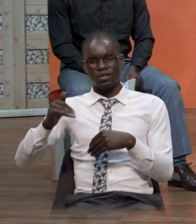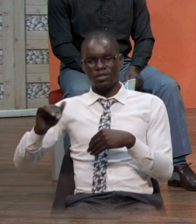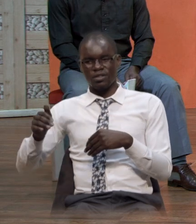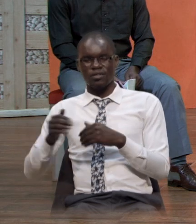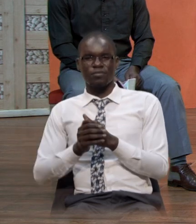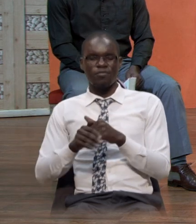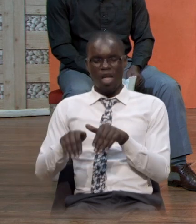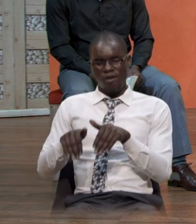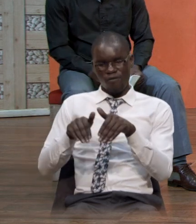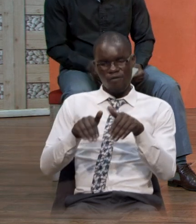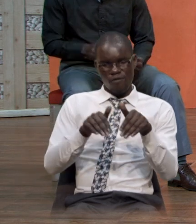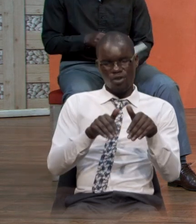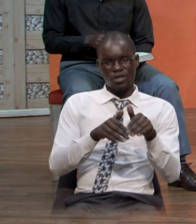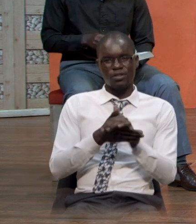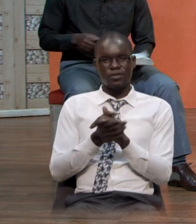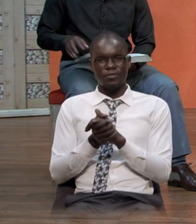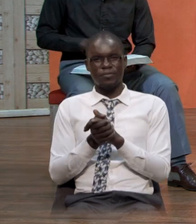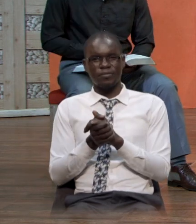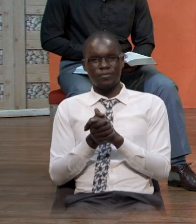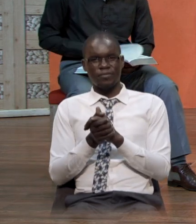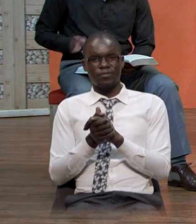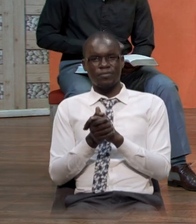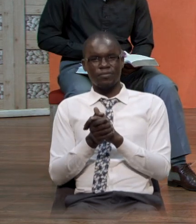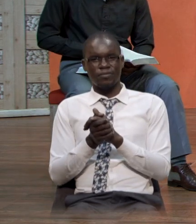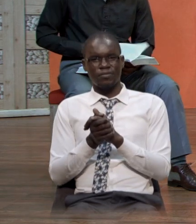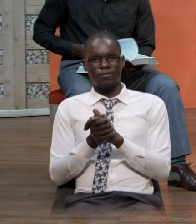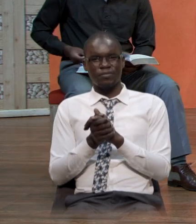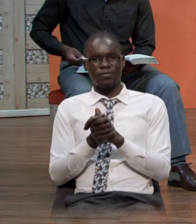Follow instructions. Is that Luke chapter 2 verse 45? And